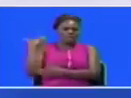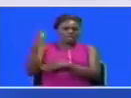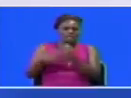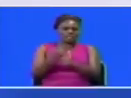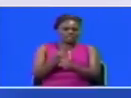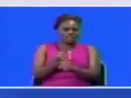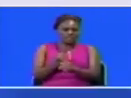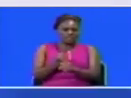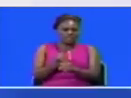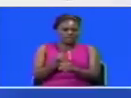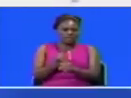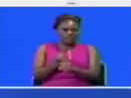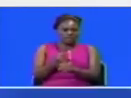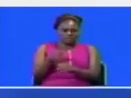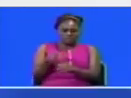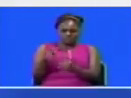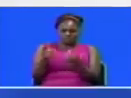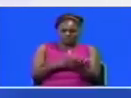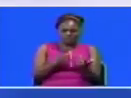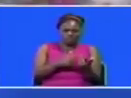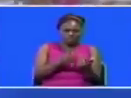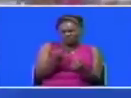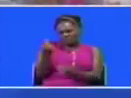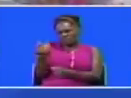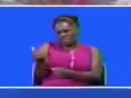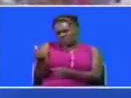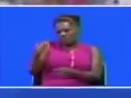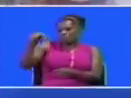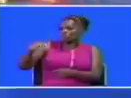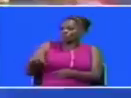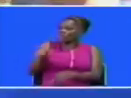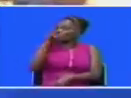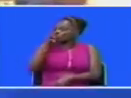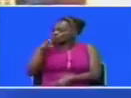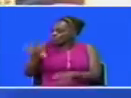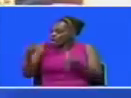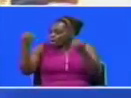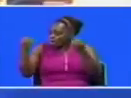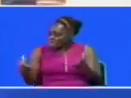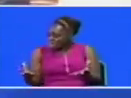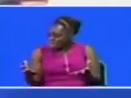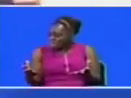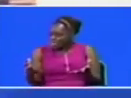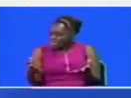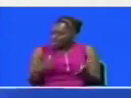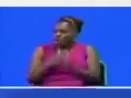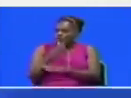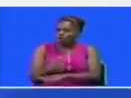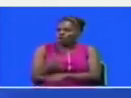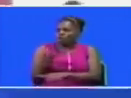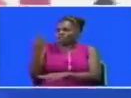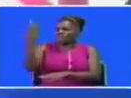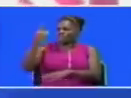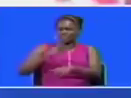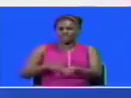time of the year, there were countable tuk-tuks on Kwale's road. Today, however, the number of tuk-tuk has more than tripled, and with